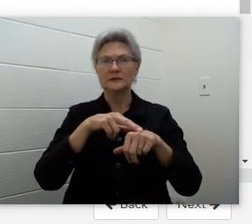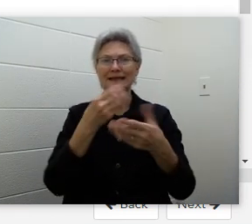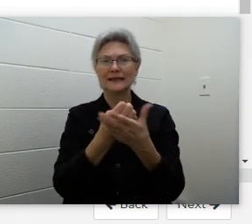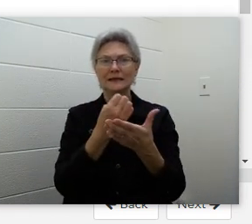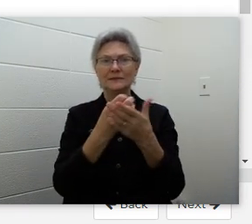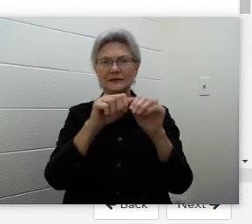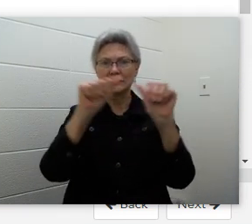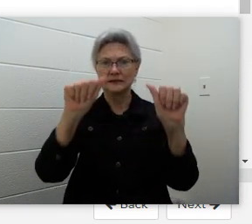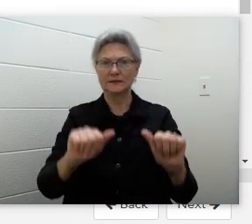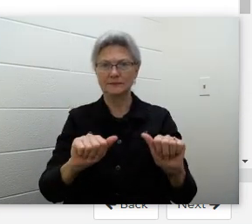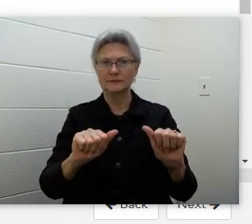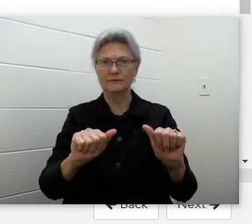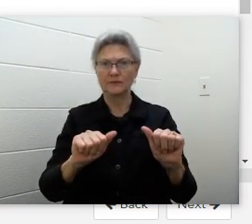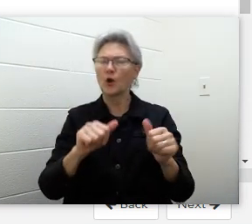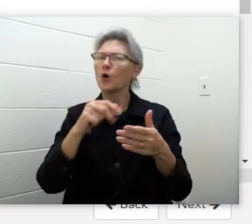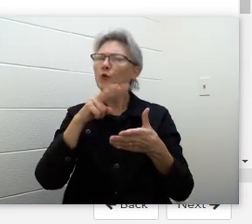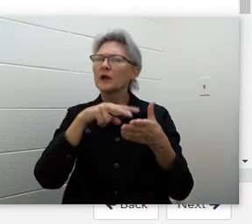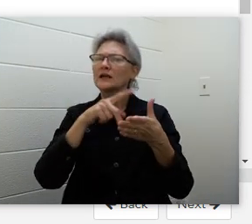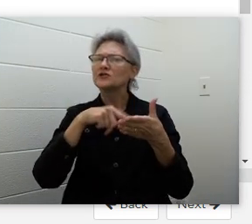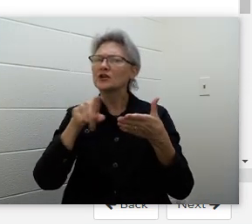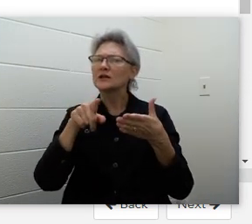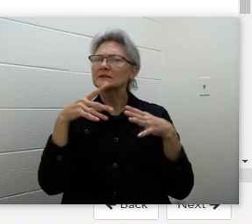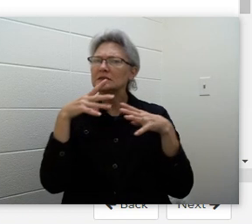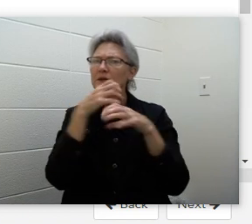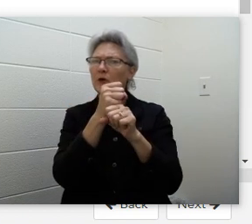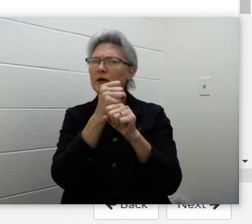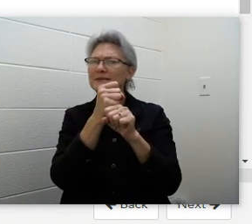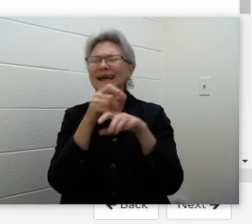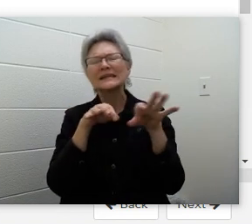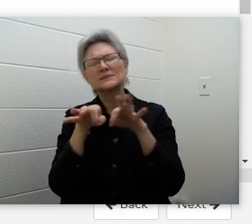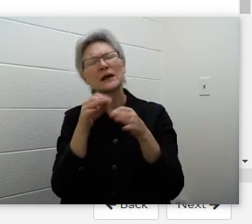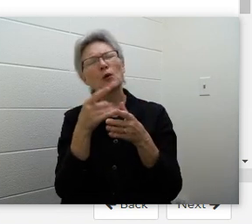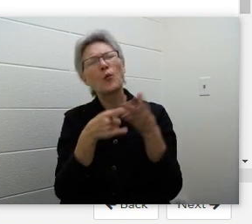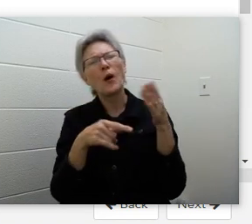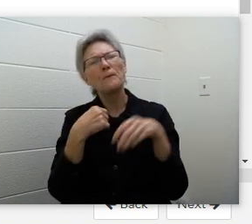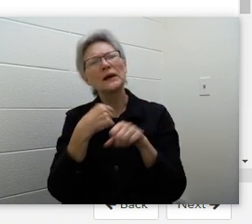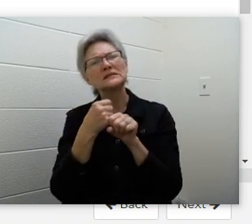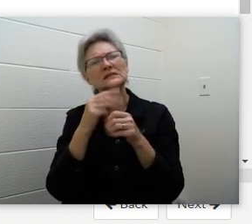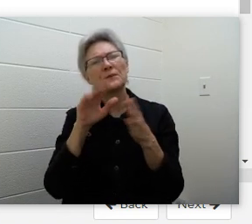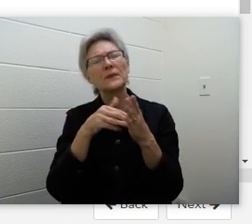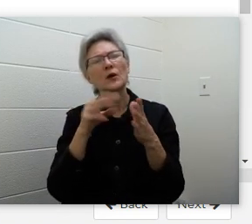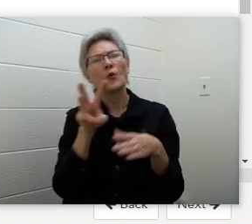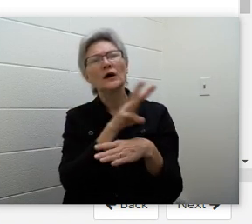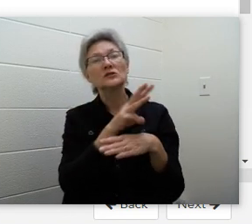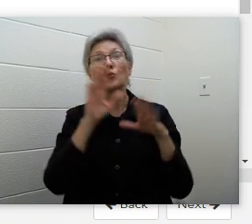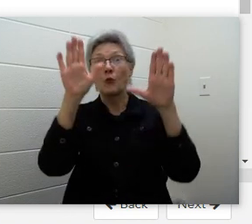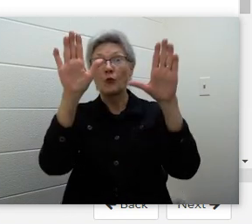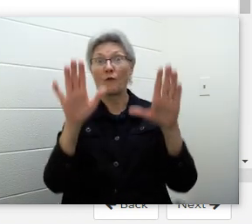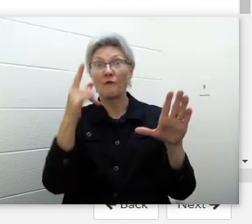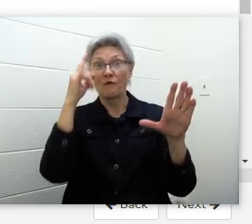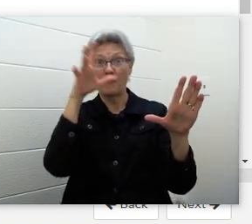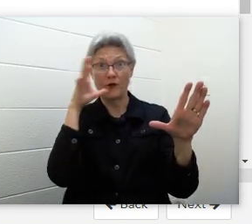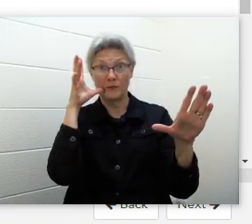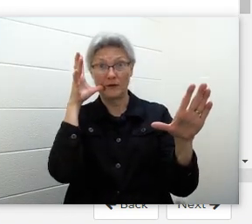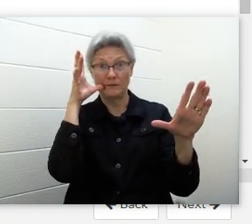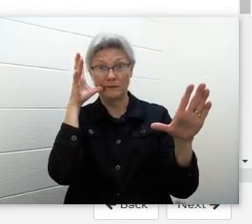1. Reading check. Summarize. Explain what makes the Midwest great for farming.